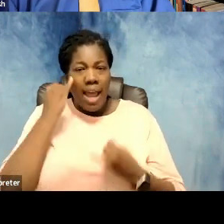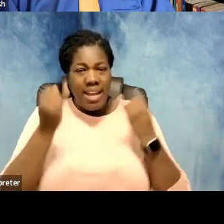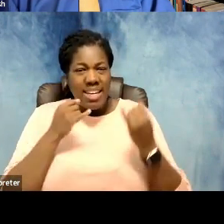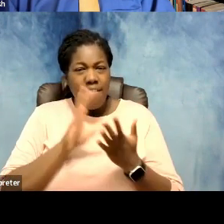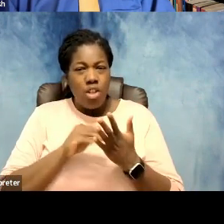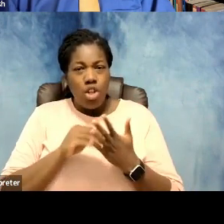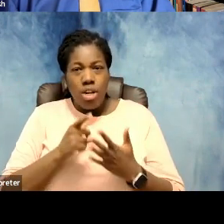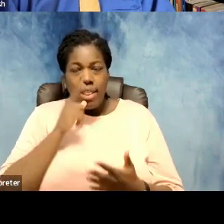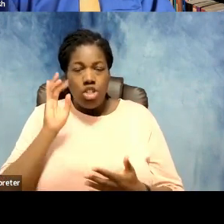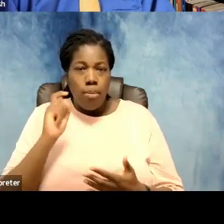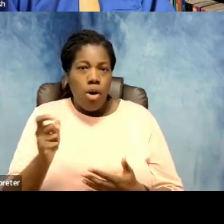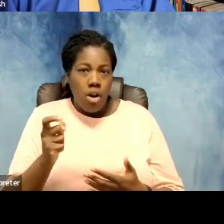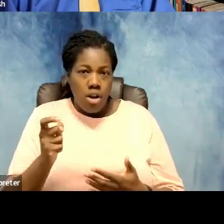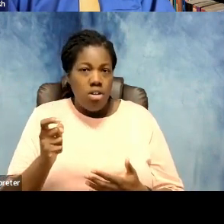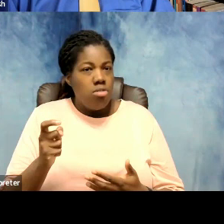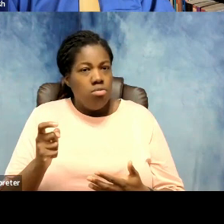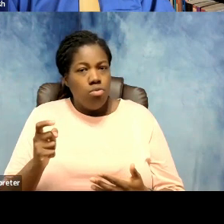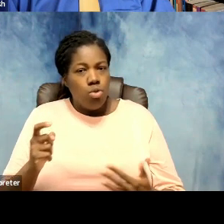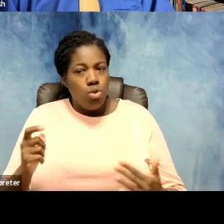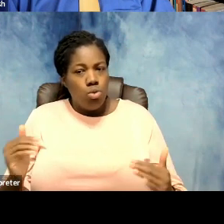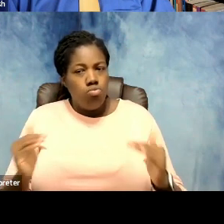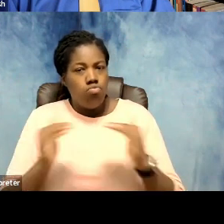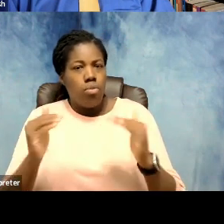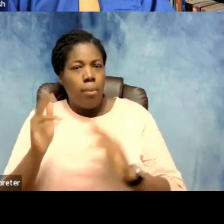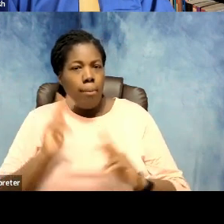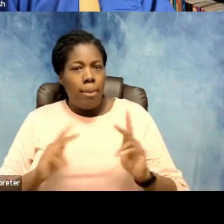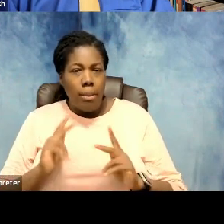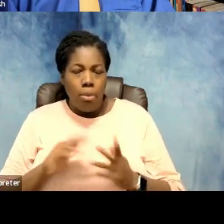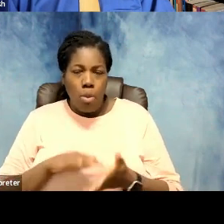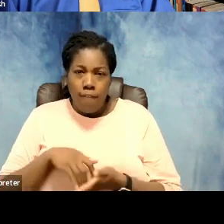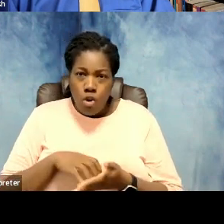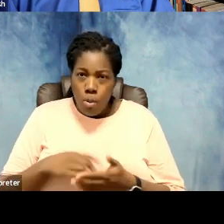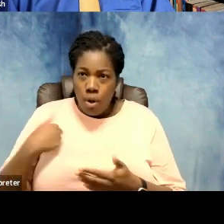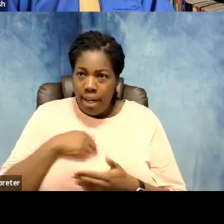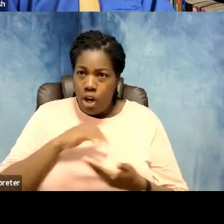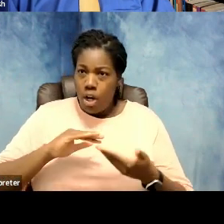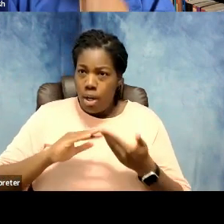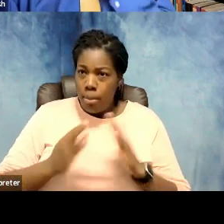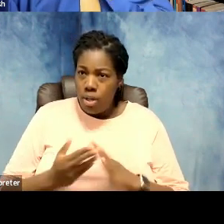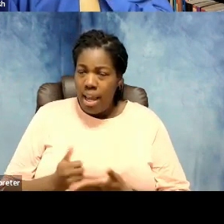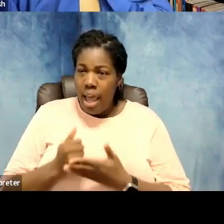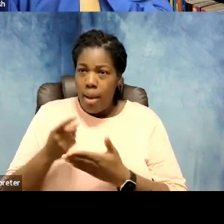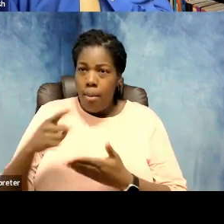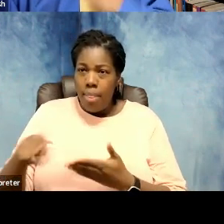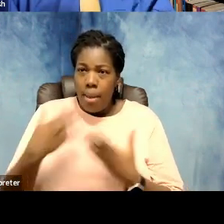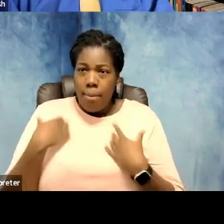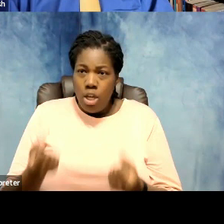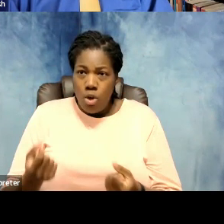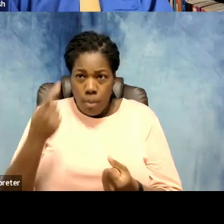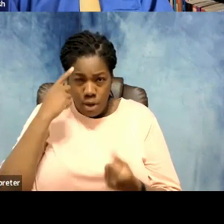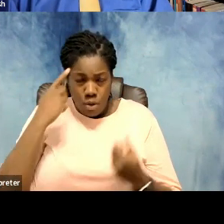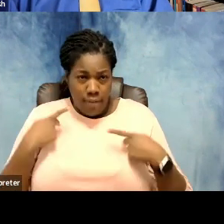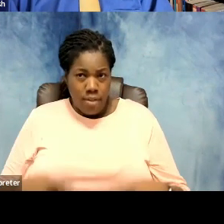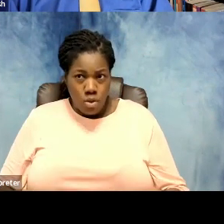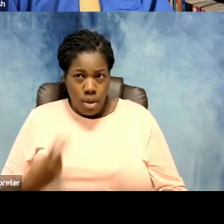learning lunchbox, to meet people where they are, the most vulnerable in our community, to help them heal both mentally and